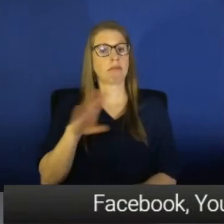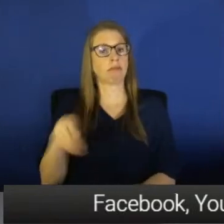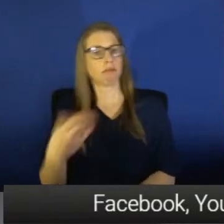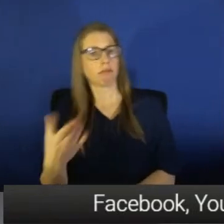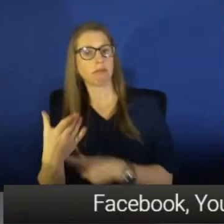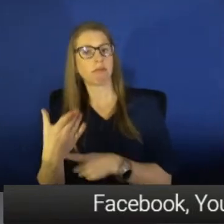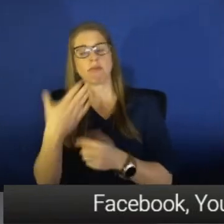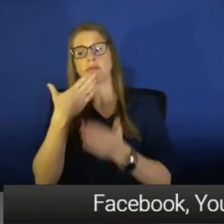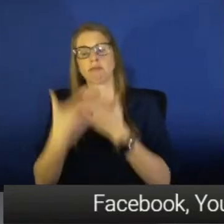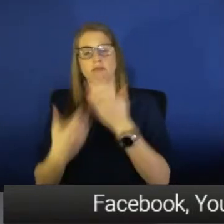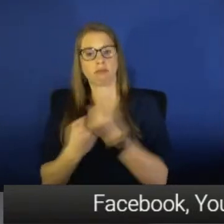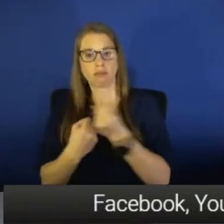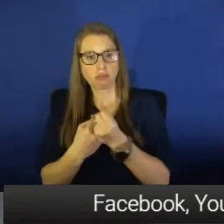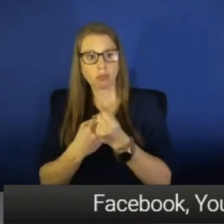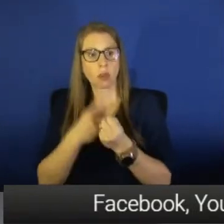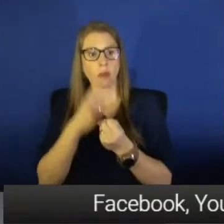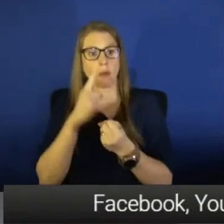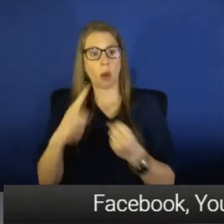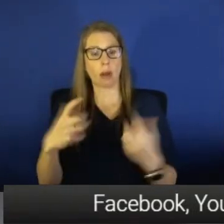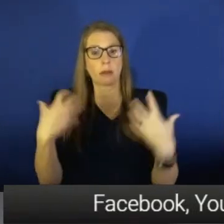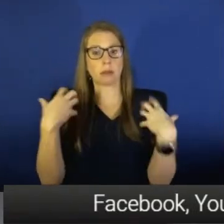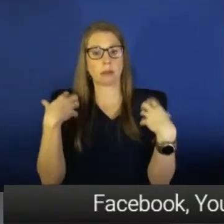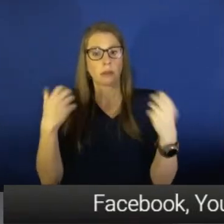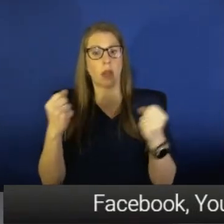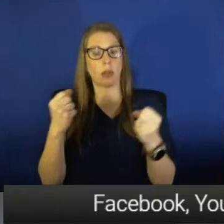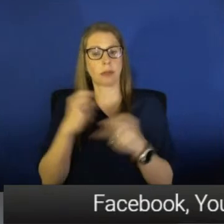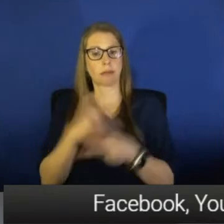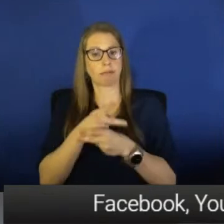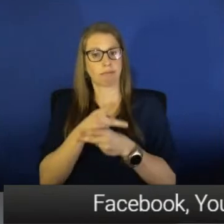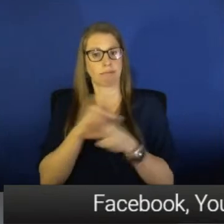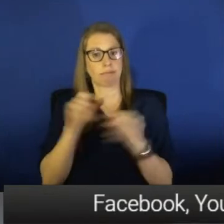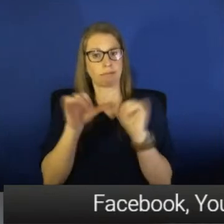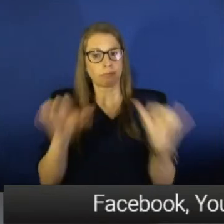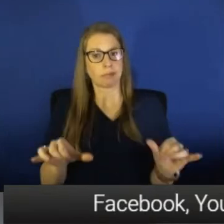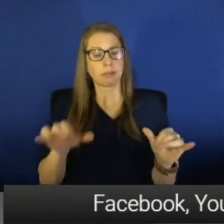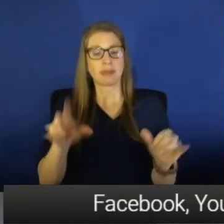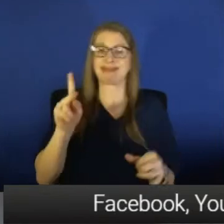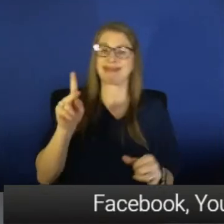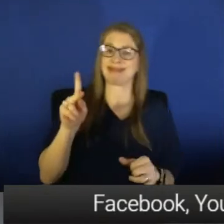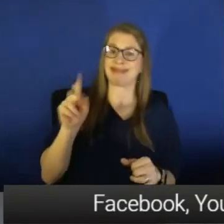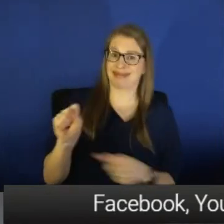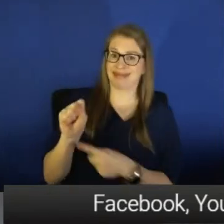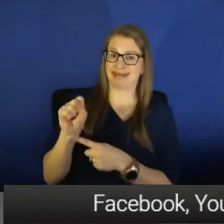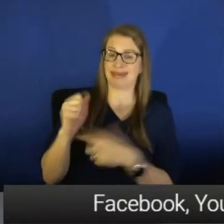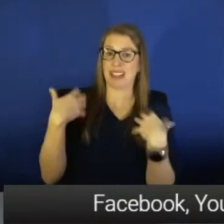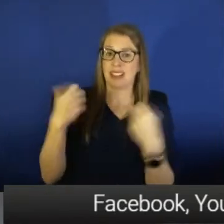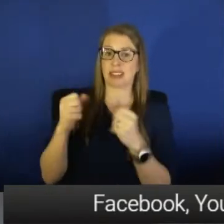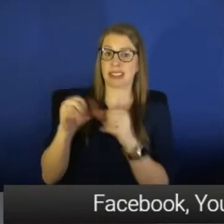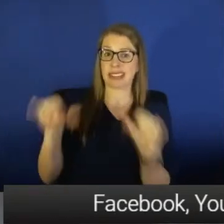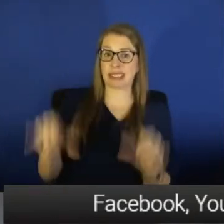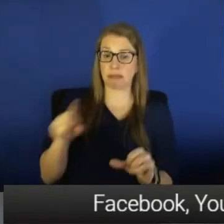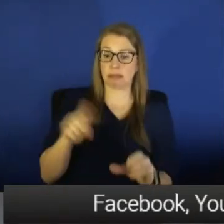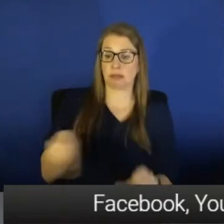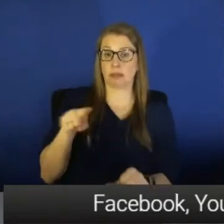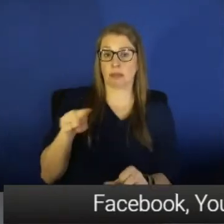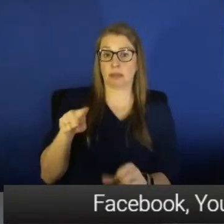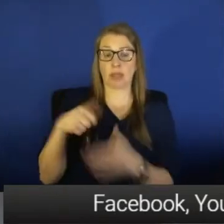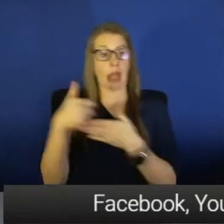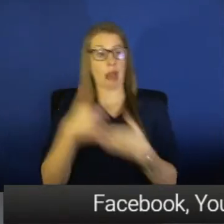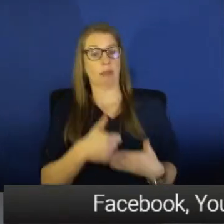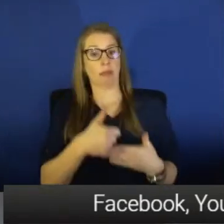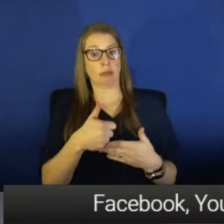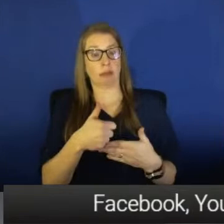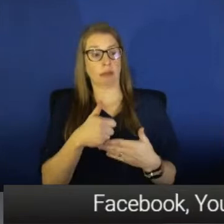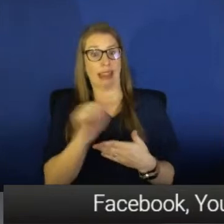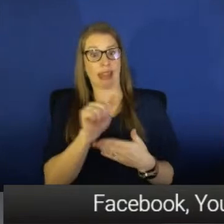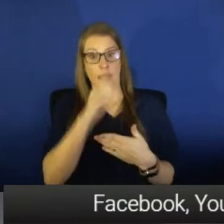support of our healthcare system and with the Kansas Team Health System, it helps the athlete mentally be able to accept their